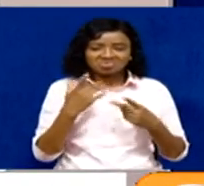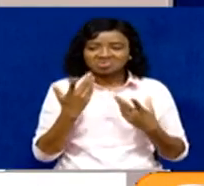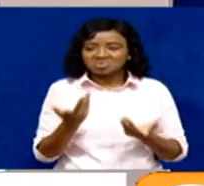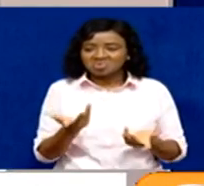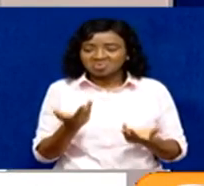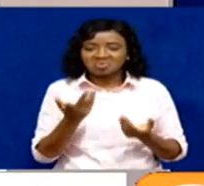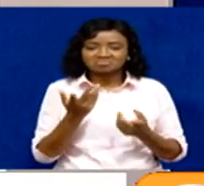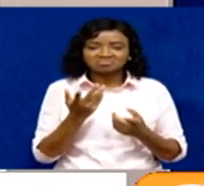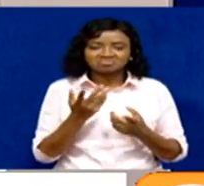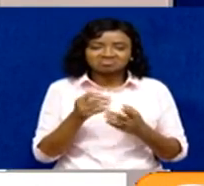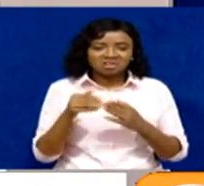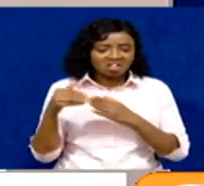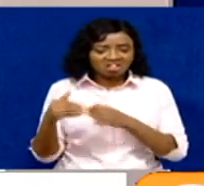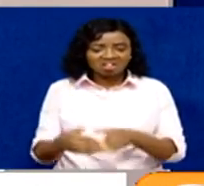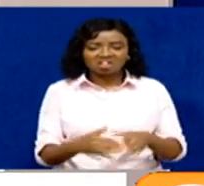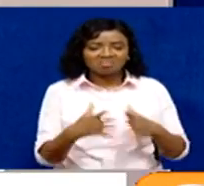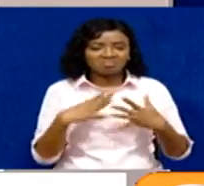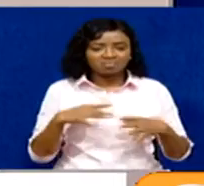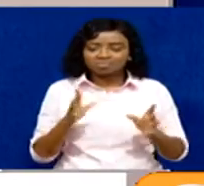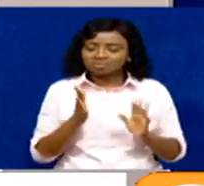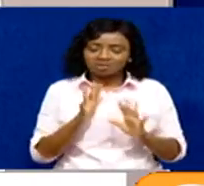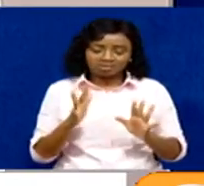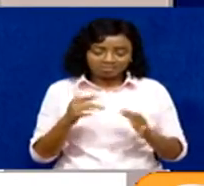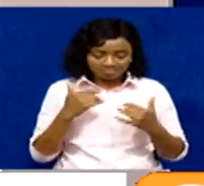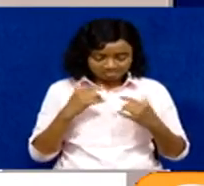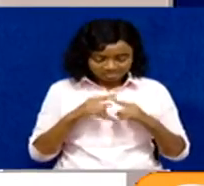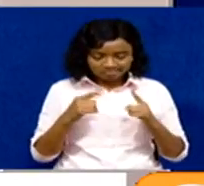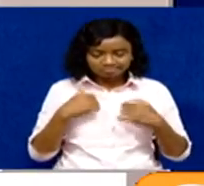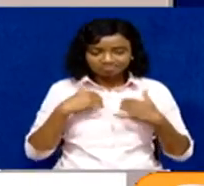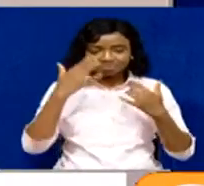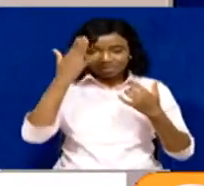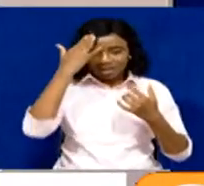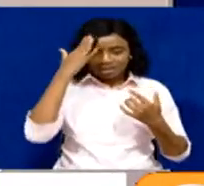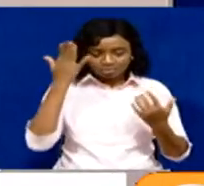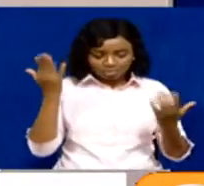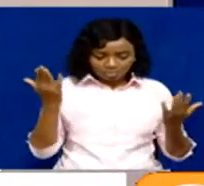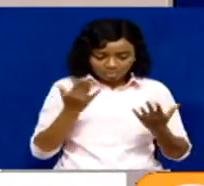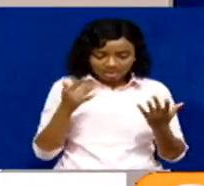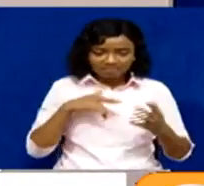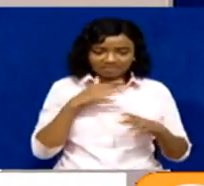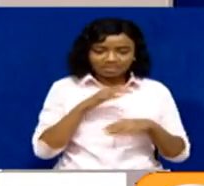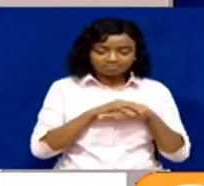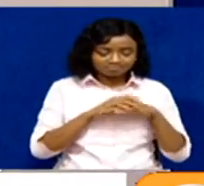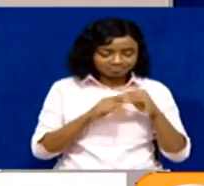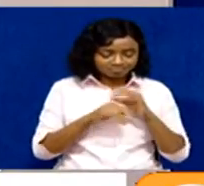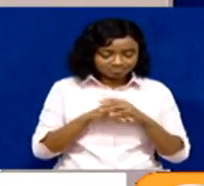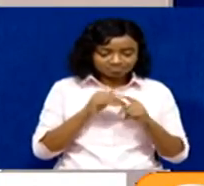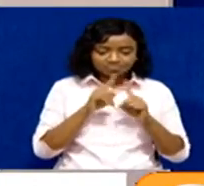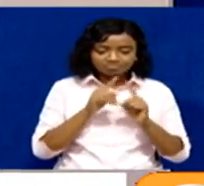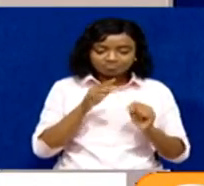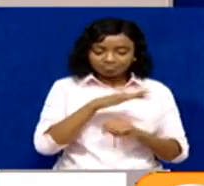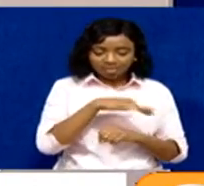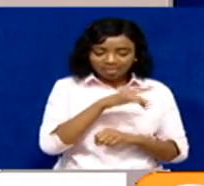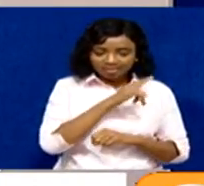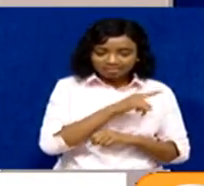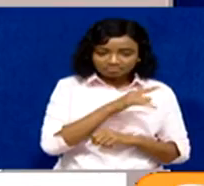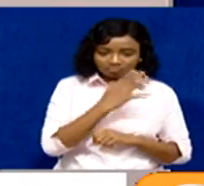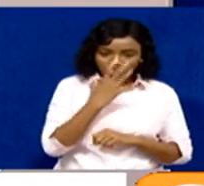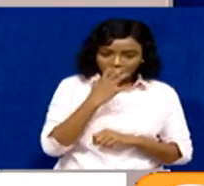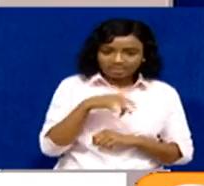do stuff like that. Yeah. But I know where I'm comfortable, and I know where I believe